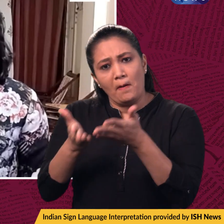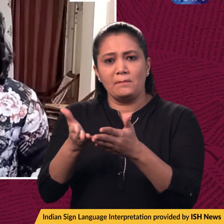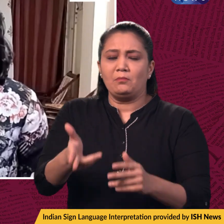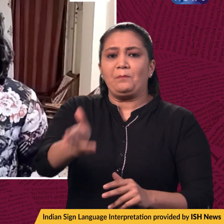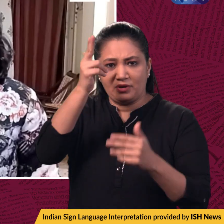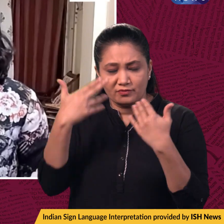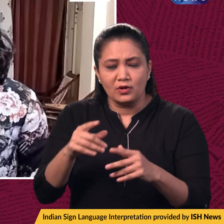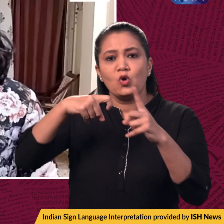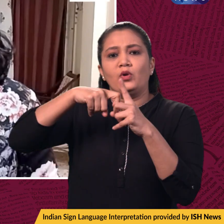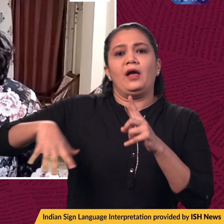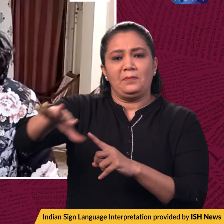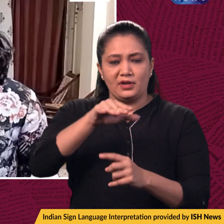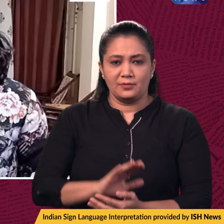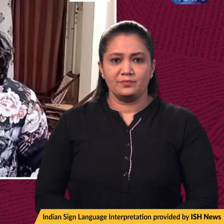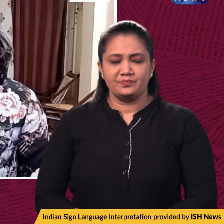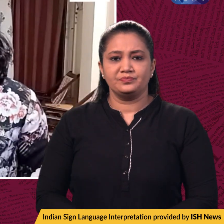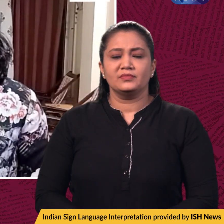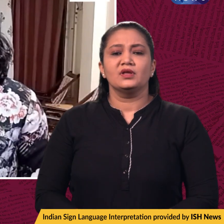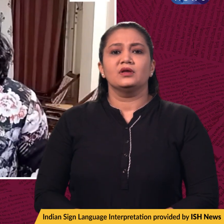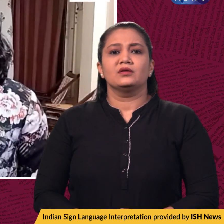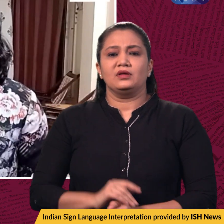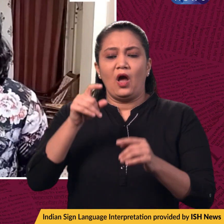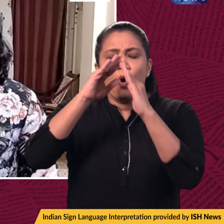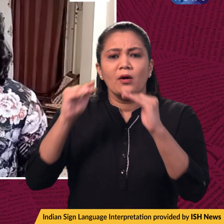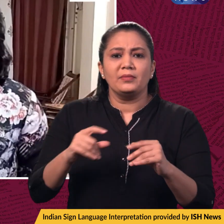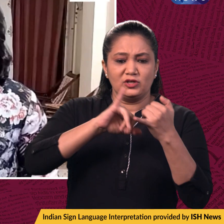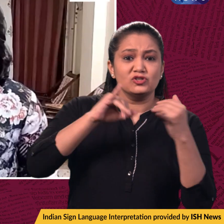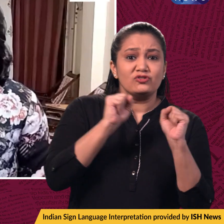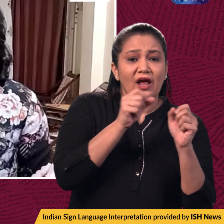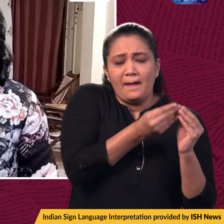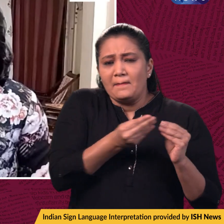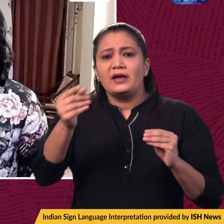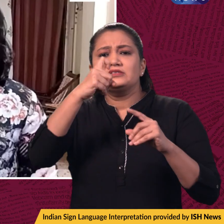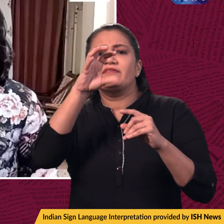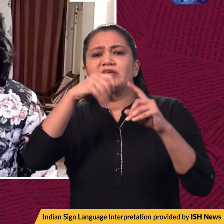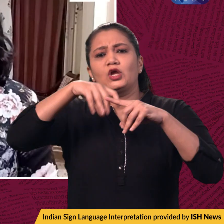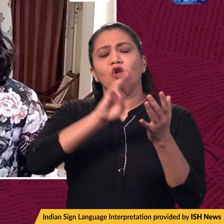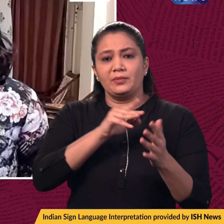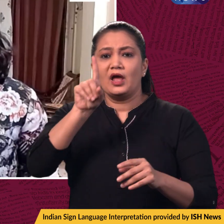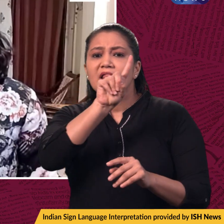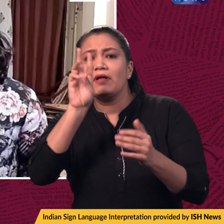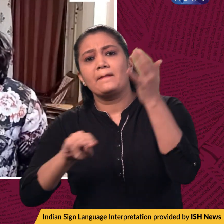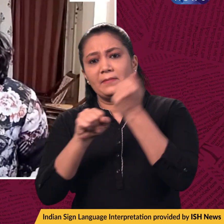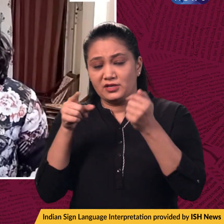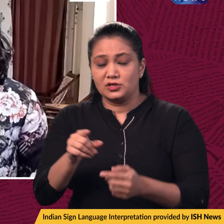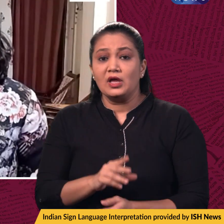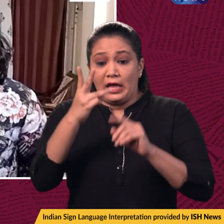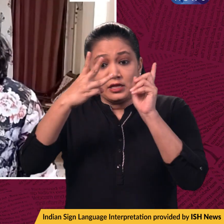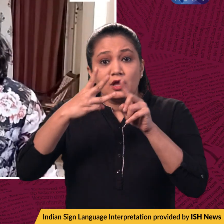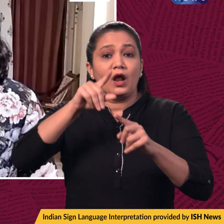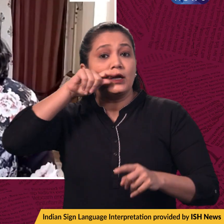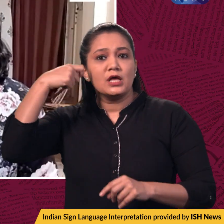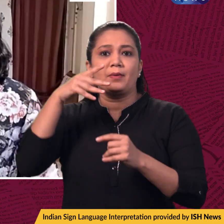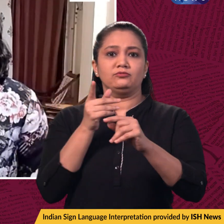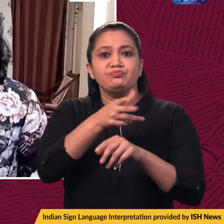home in Kulgam, 70 kilometers away from Srinagar on the 11th of March. Now, this was the 3rd killing